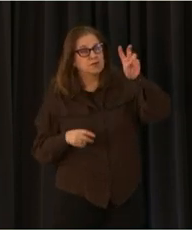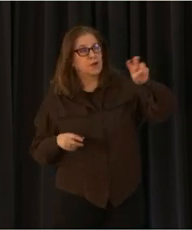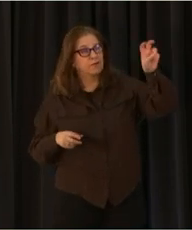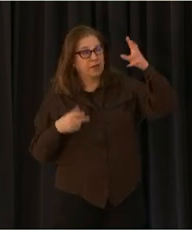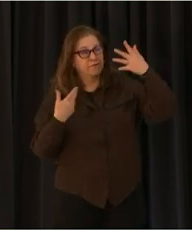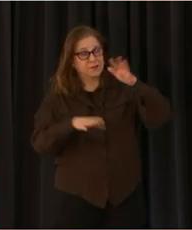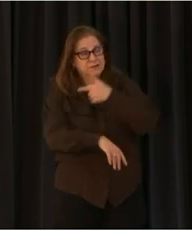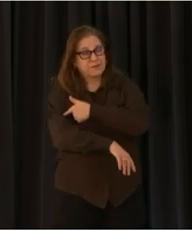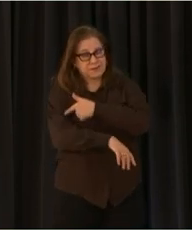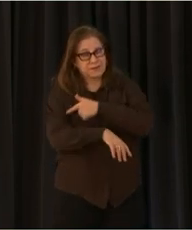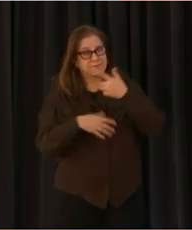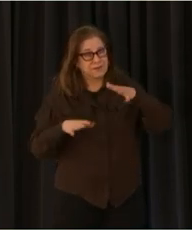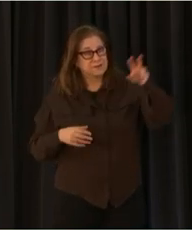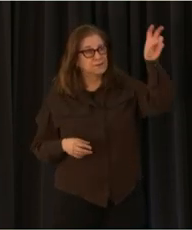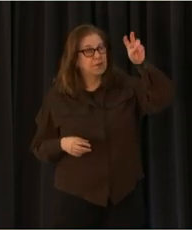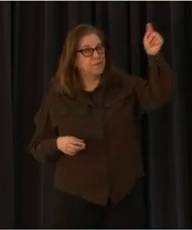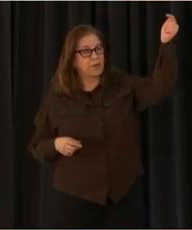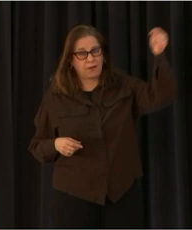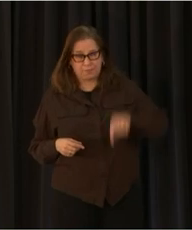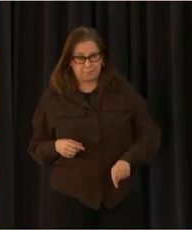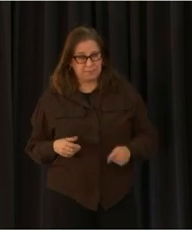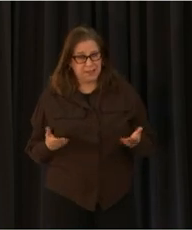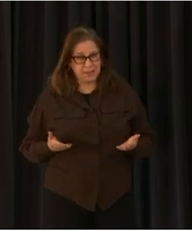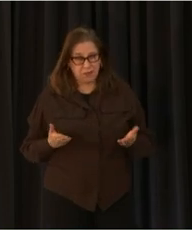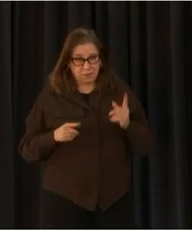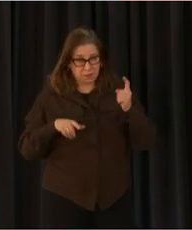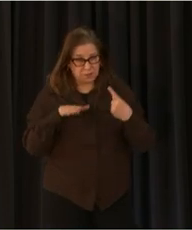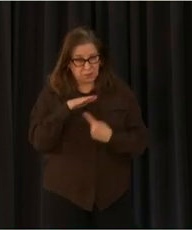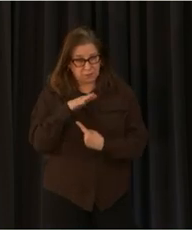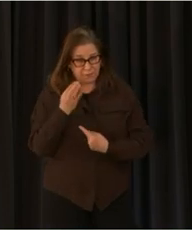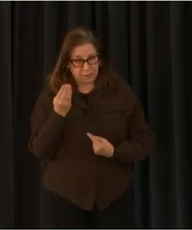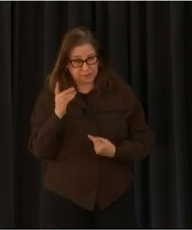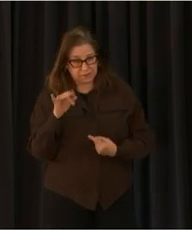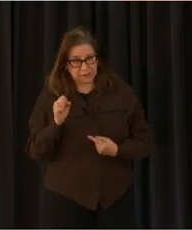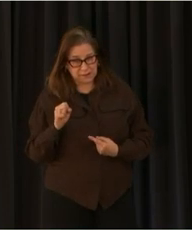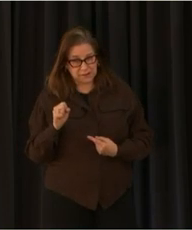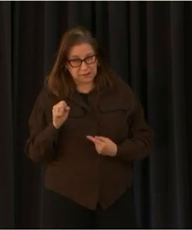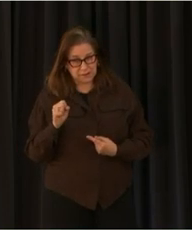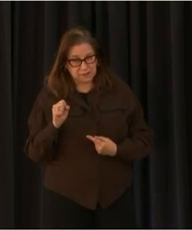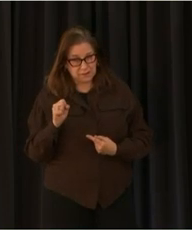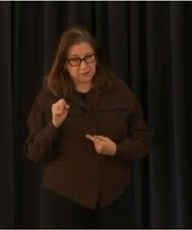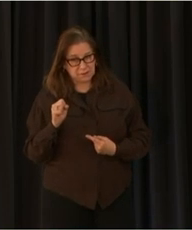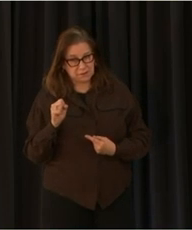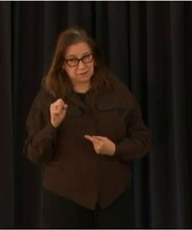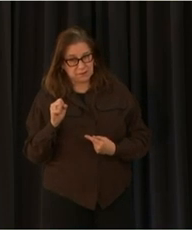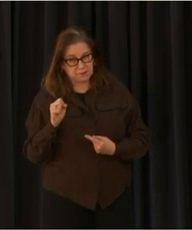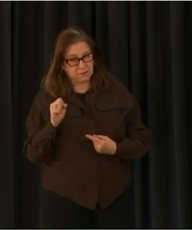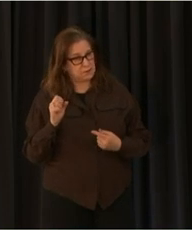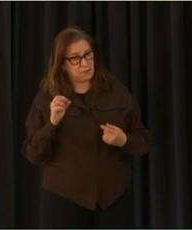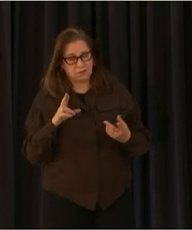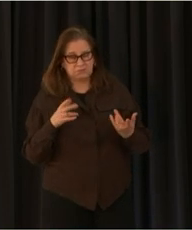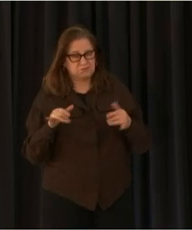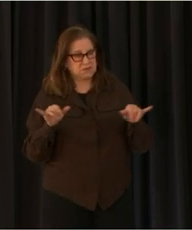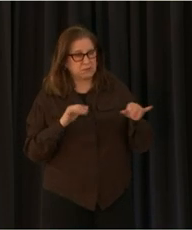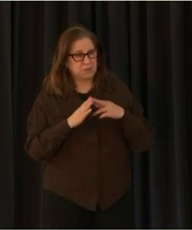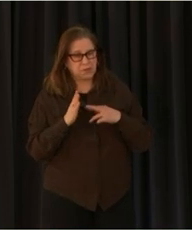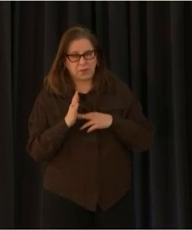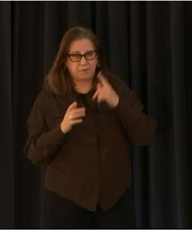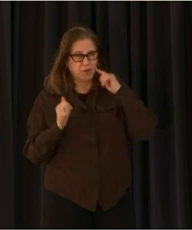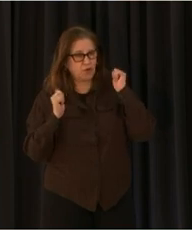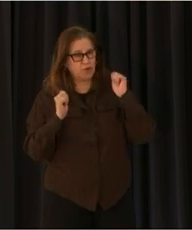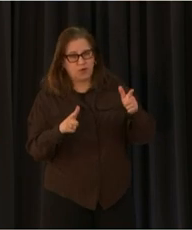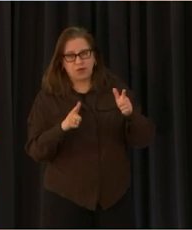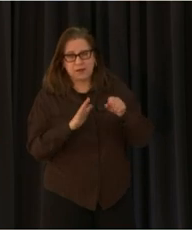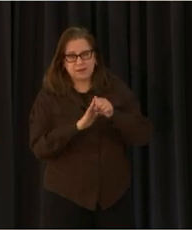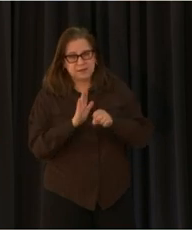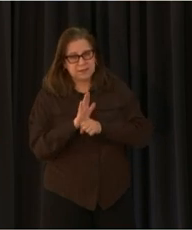3 to 5 days, get tested, need a negative test? They should until we make an update. So it's all the same regardless? It is correct until we make an update.